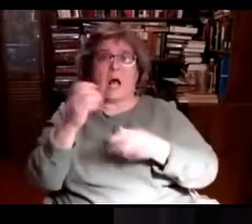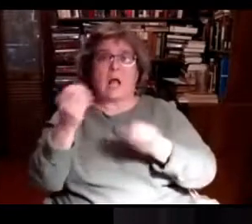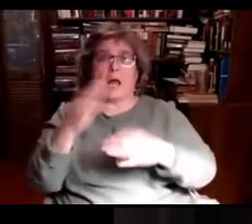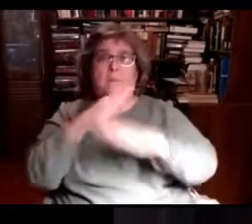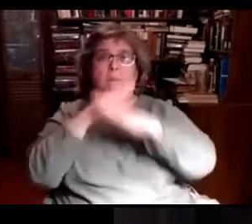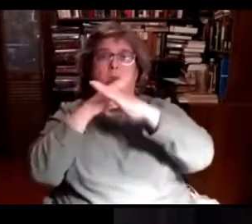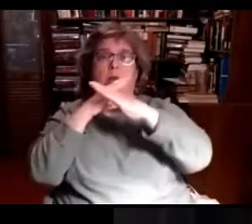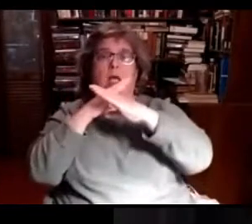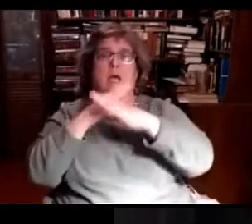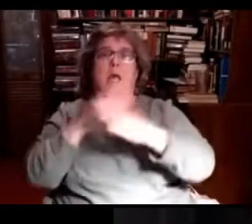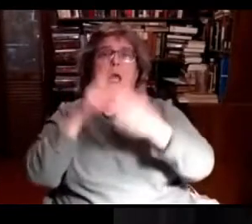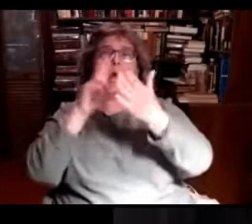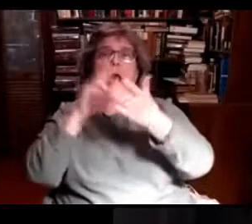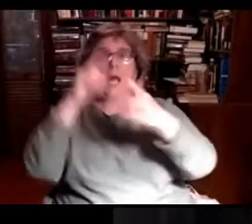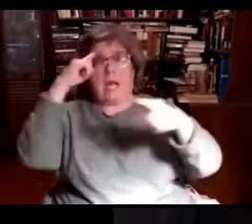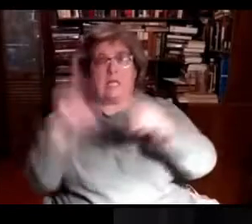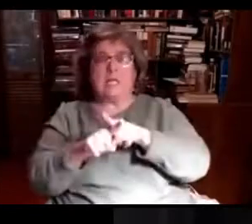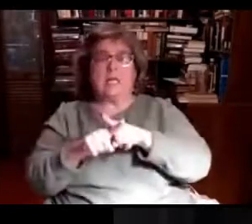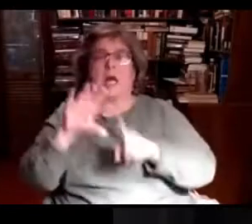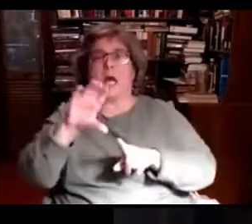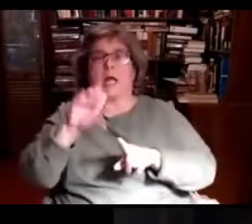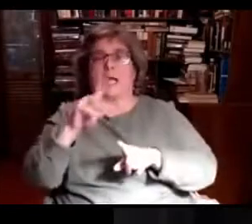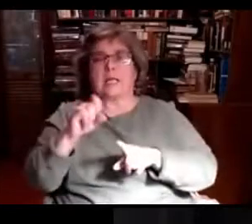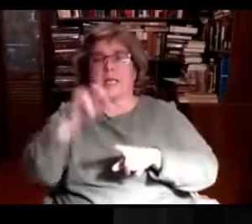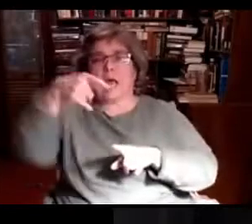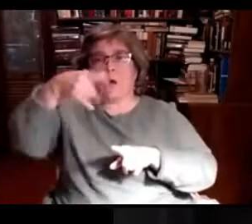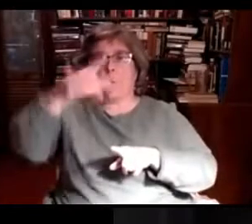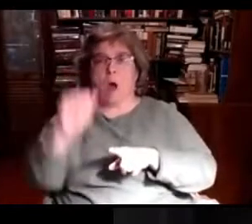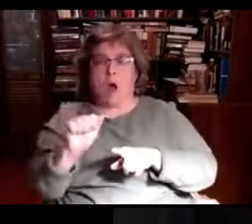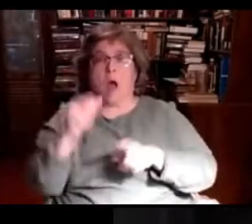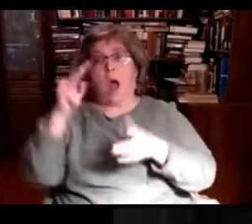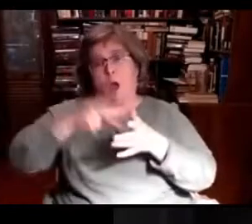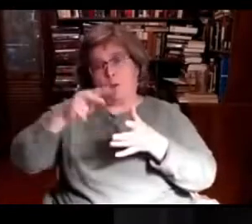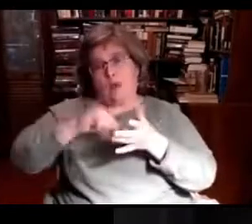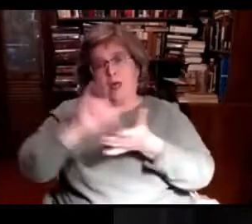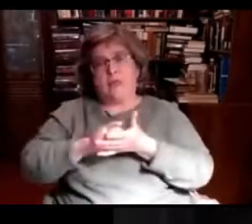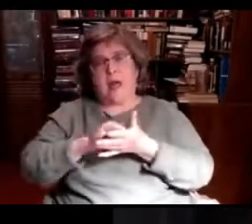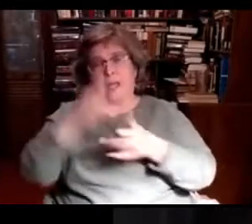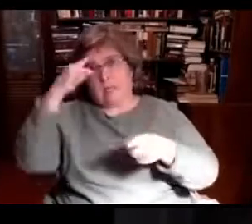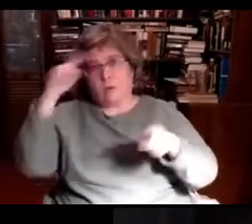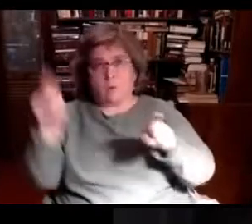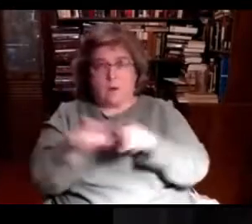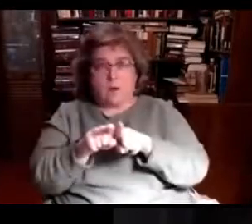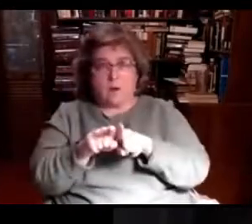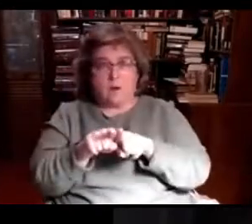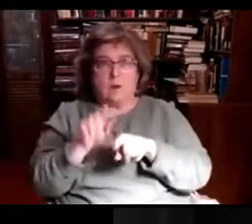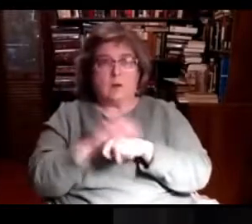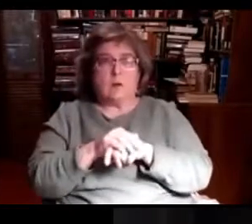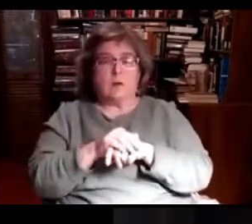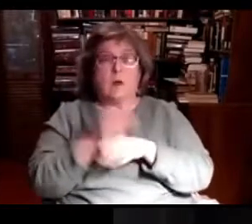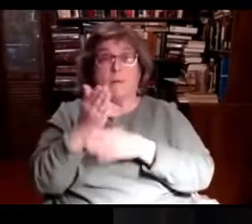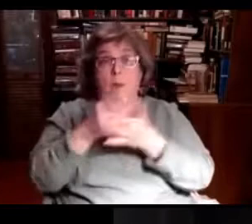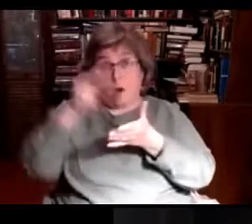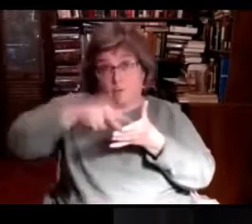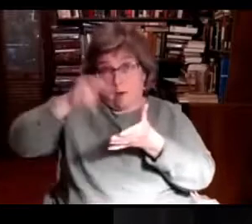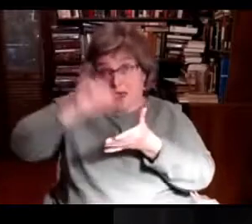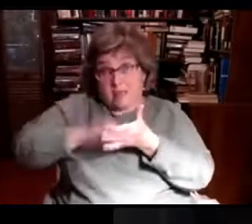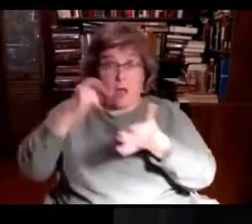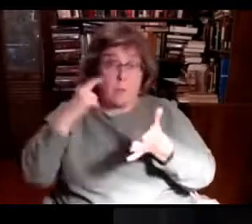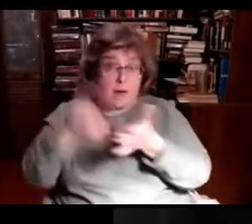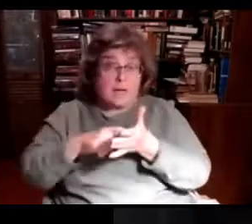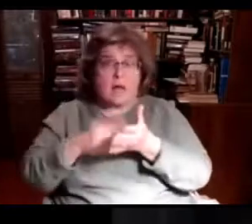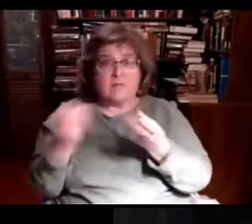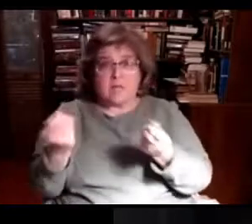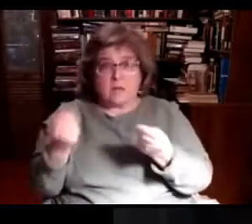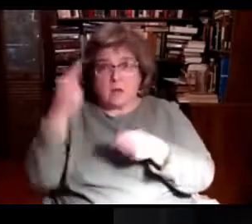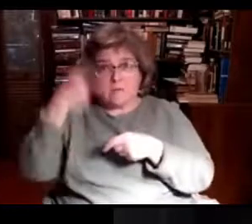programs such as this one as well. Prior to this film, you may have seen a recognition of territory, that the land from which you are receiving this